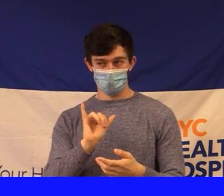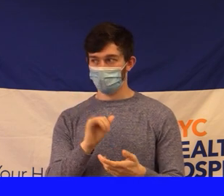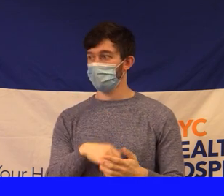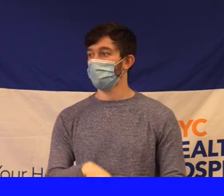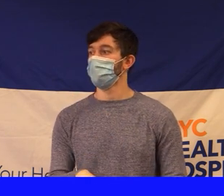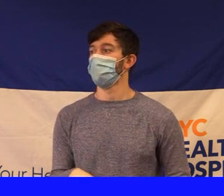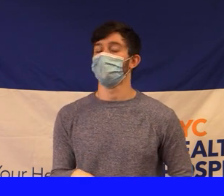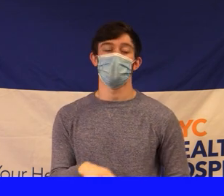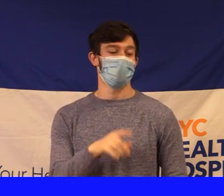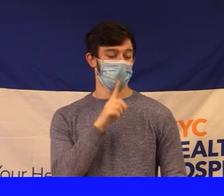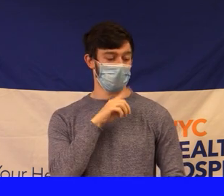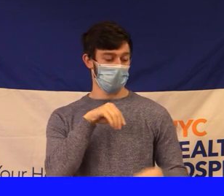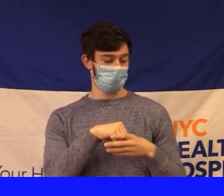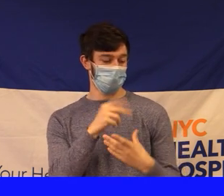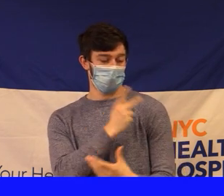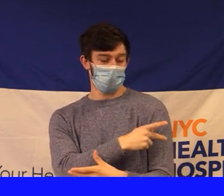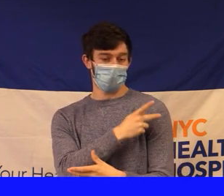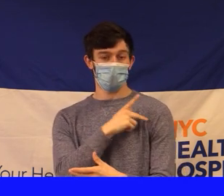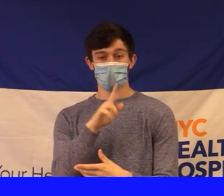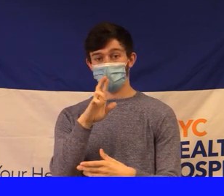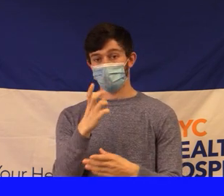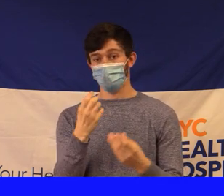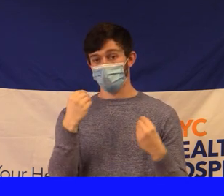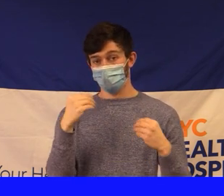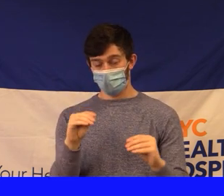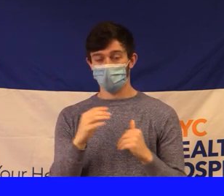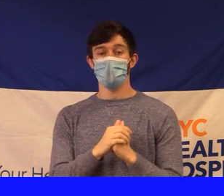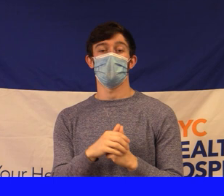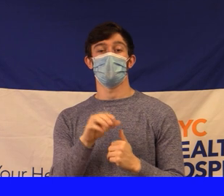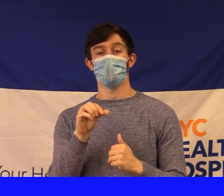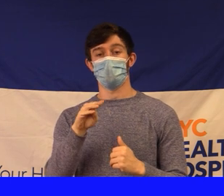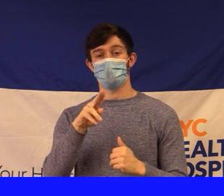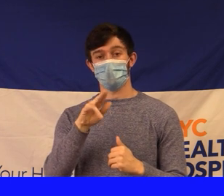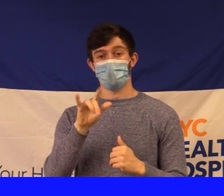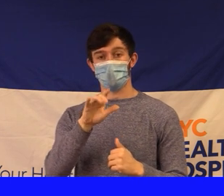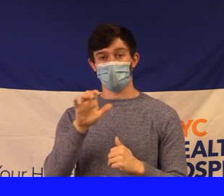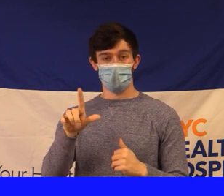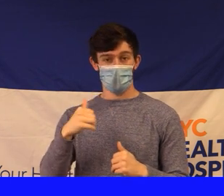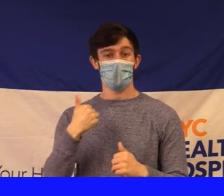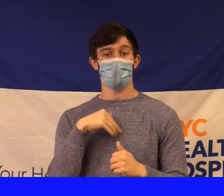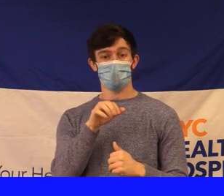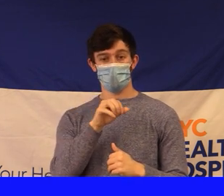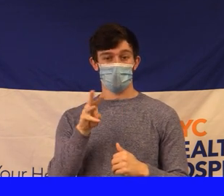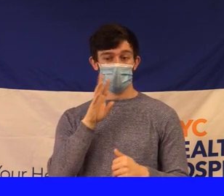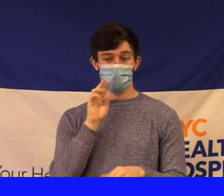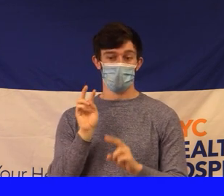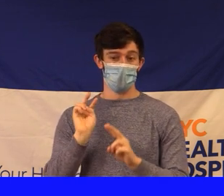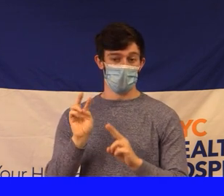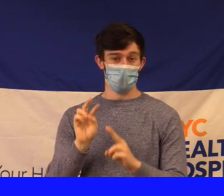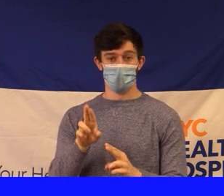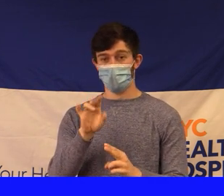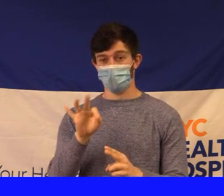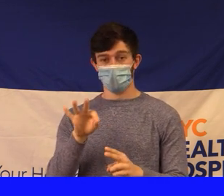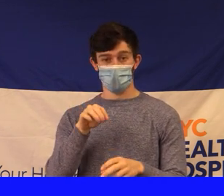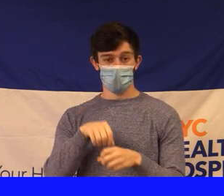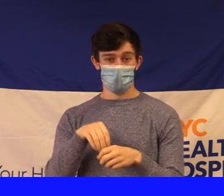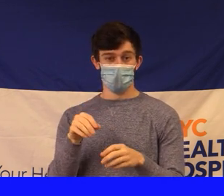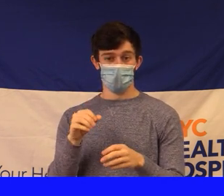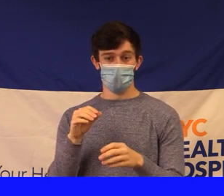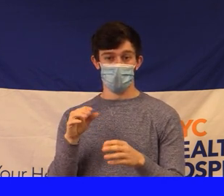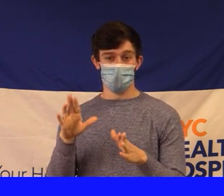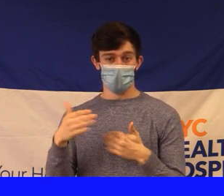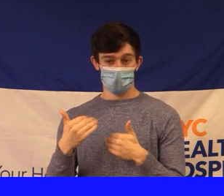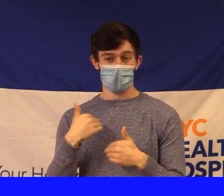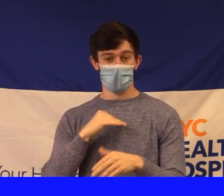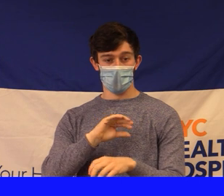So sure. For the inpatient pharmacy, the Omnicells are equipped with software that monitors the refrigerators in the room, and they actually have locks